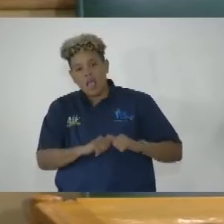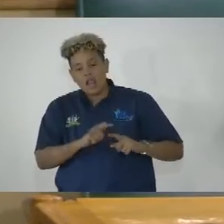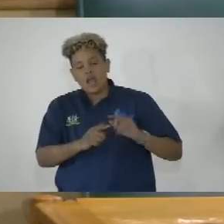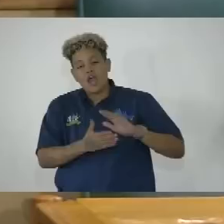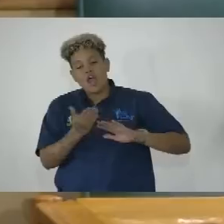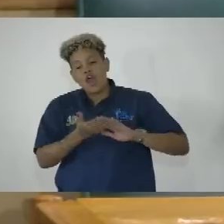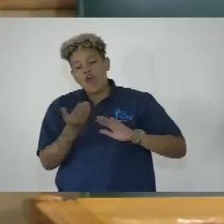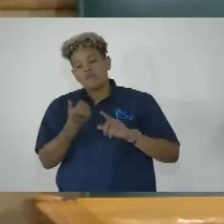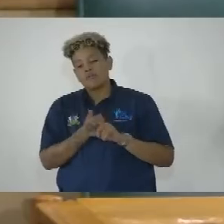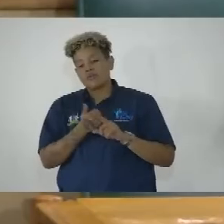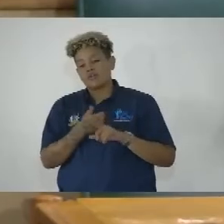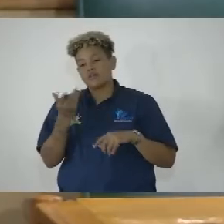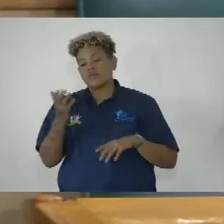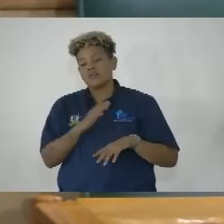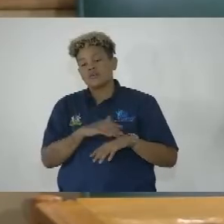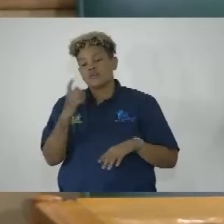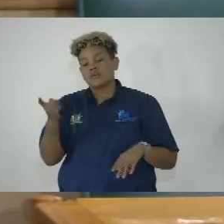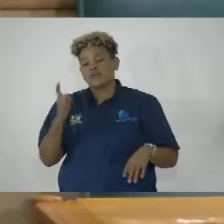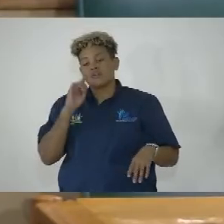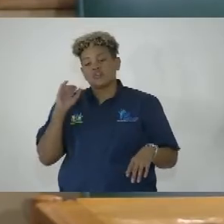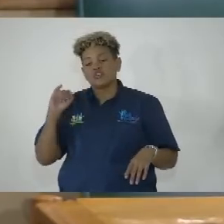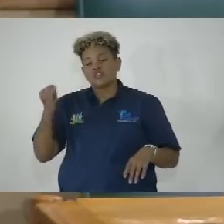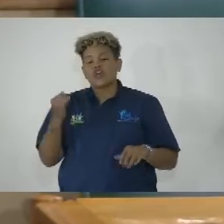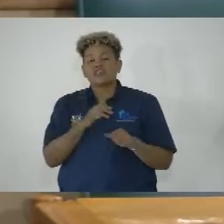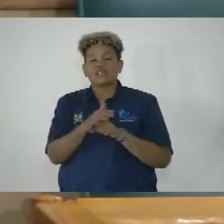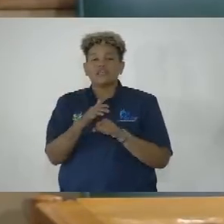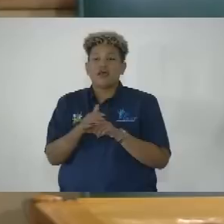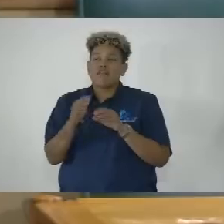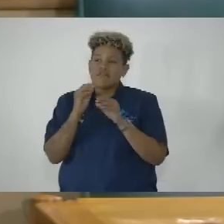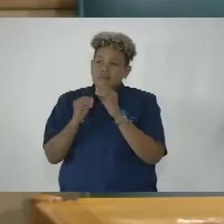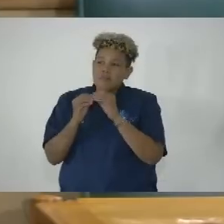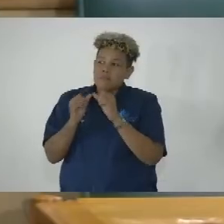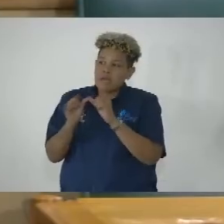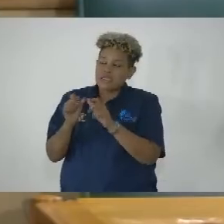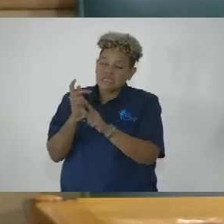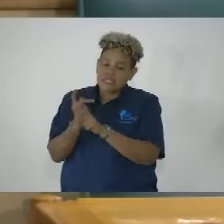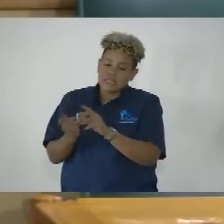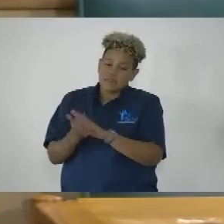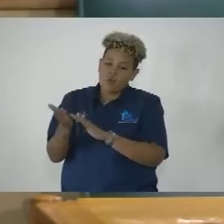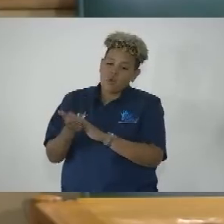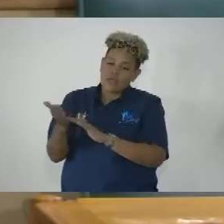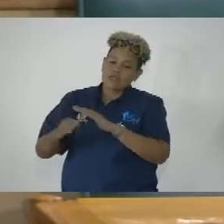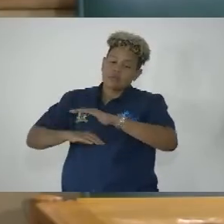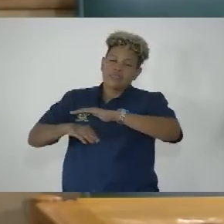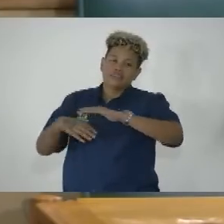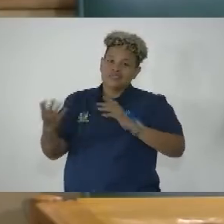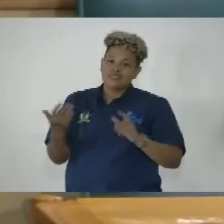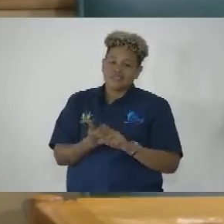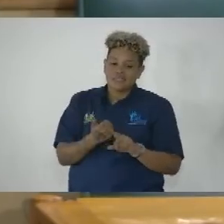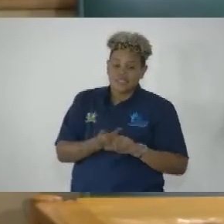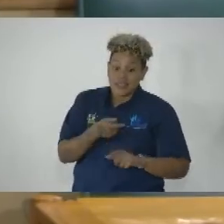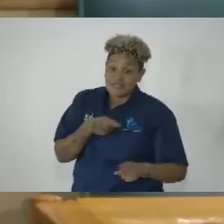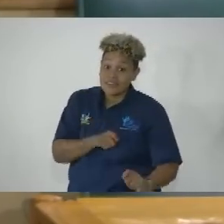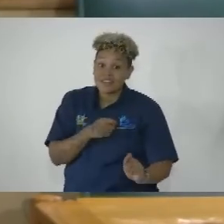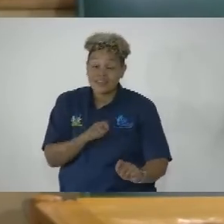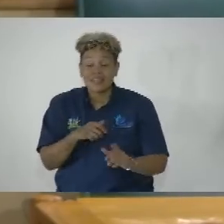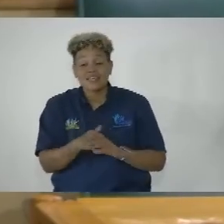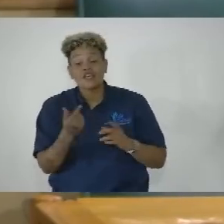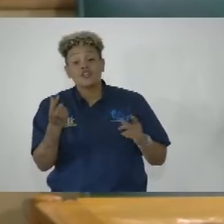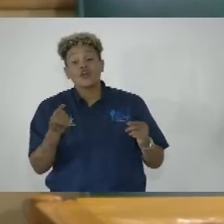operated on a just enough maintenance to keep going basis. The mining is